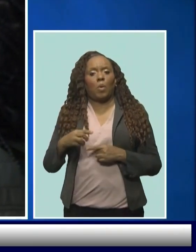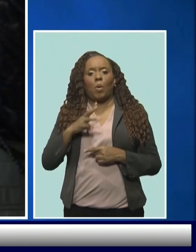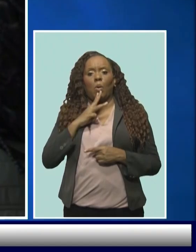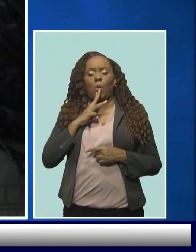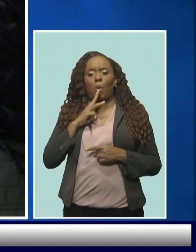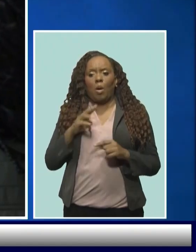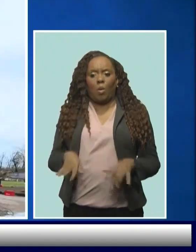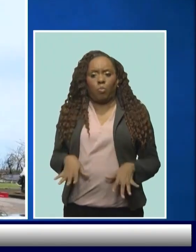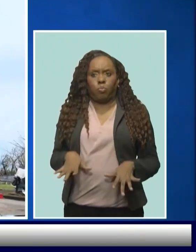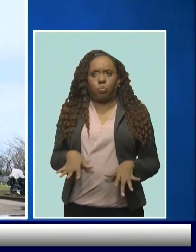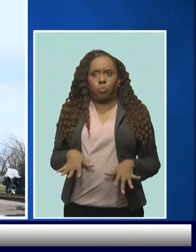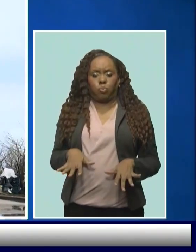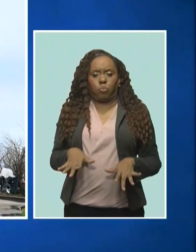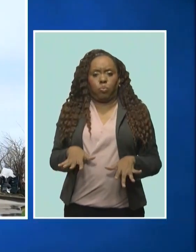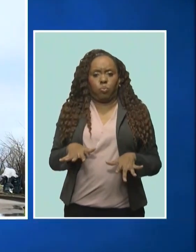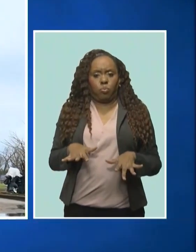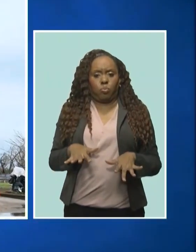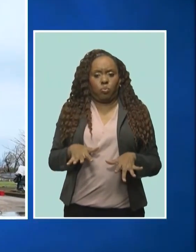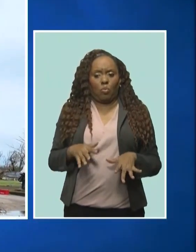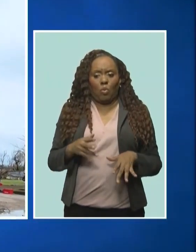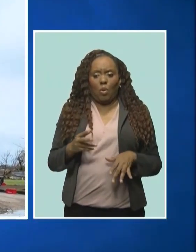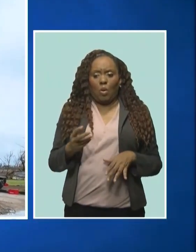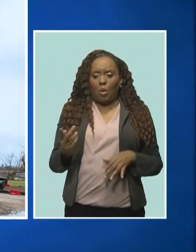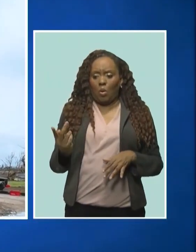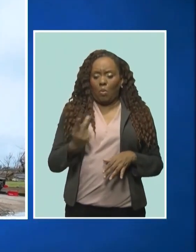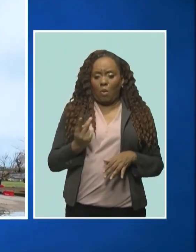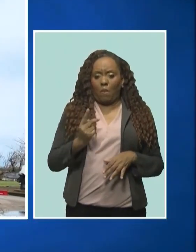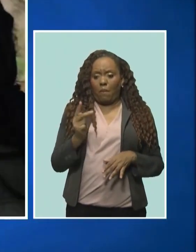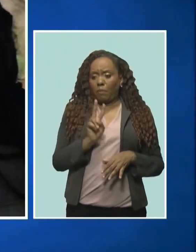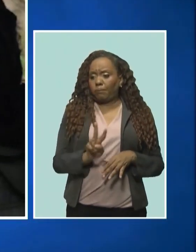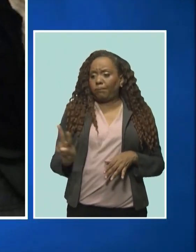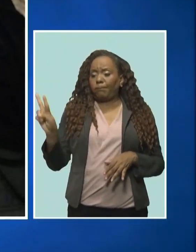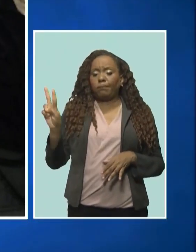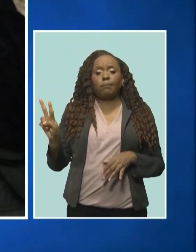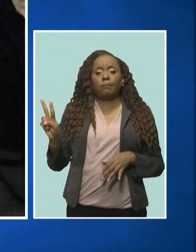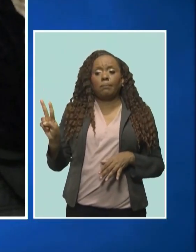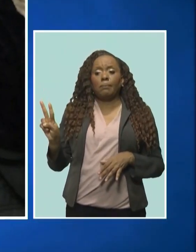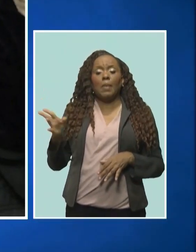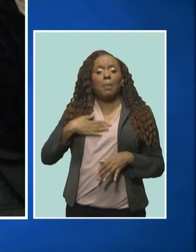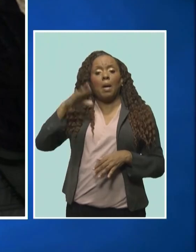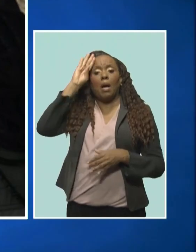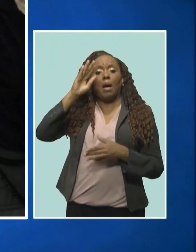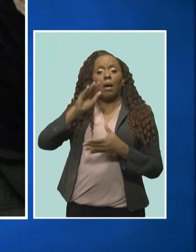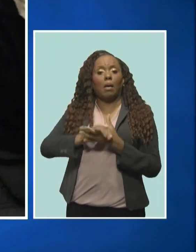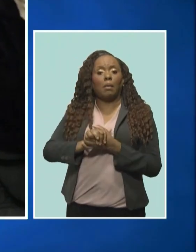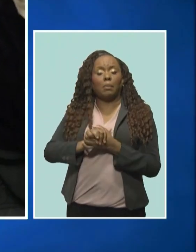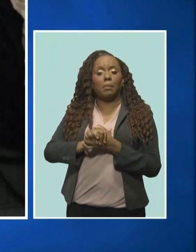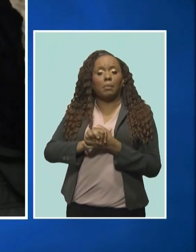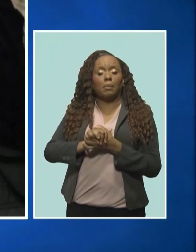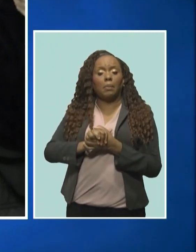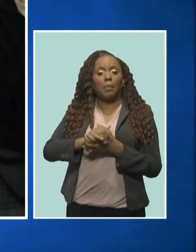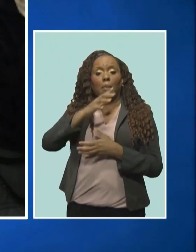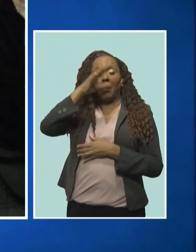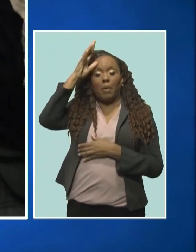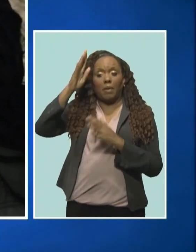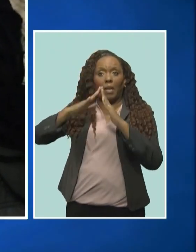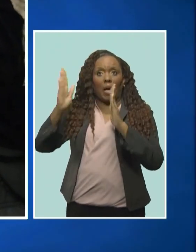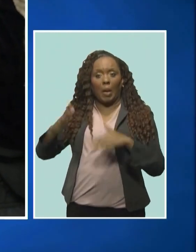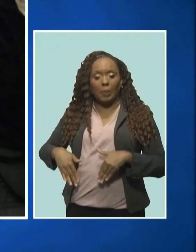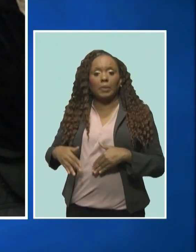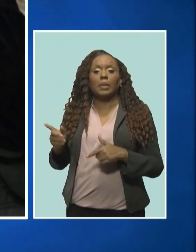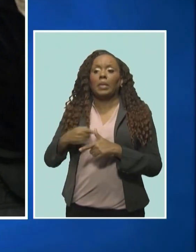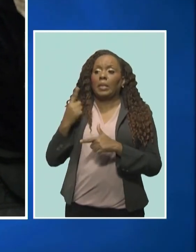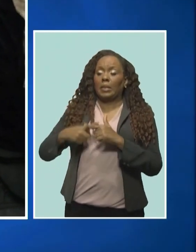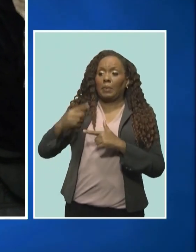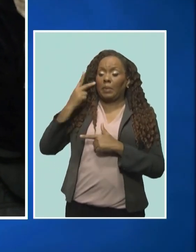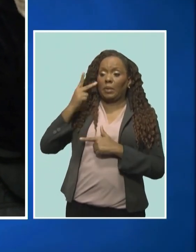and go to his parents' house to the top. Then we start hearing the galvanize start flying off, they